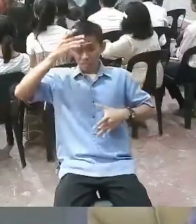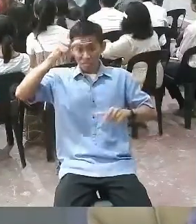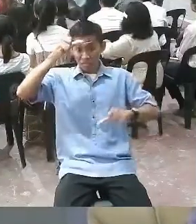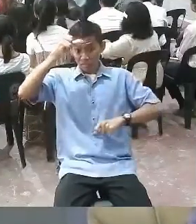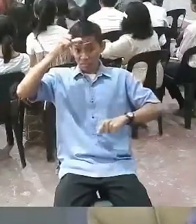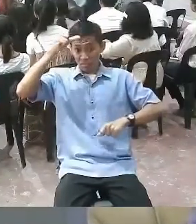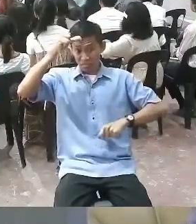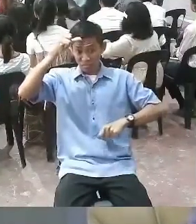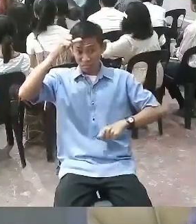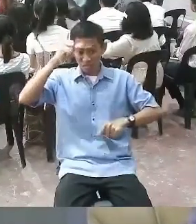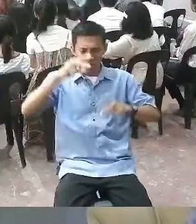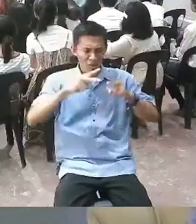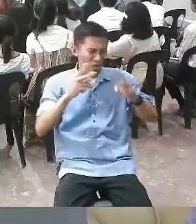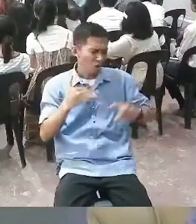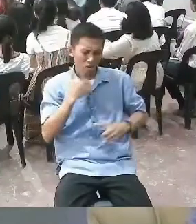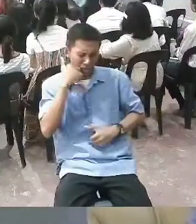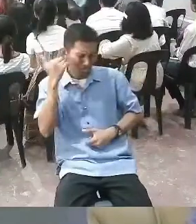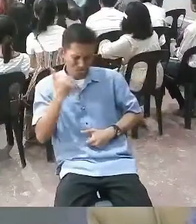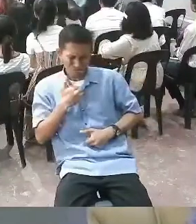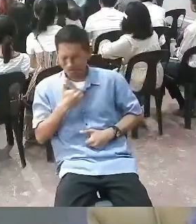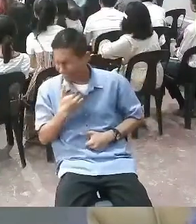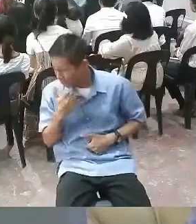I'm so ashamed of myself.